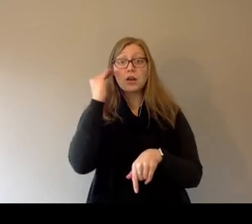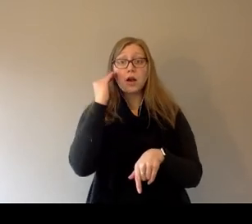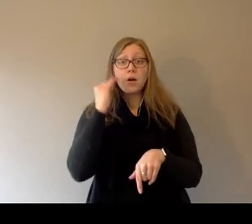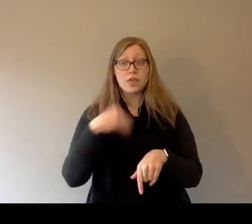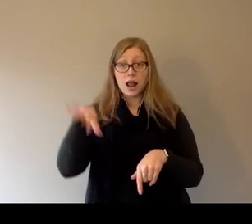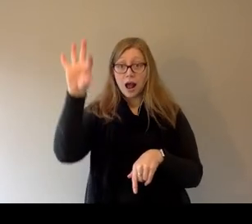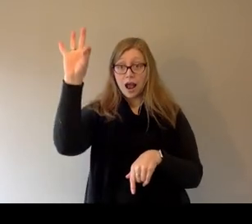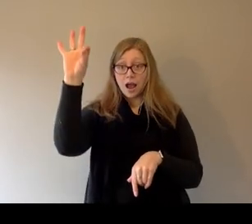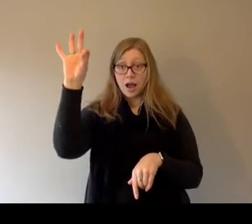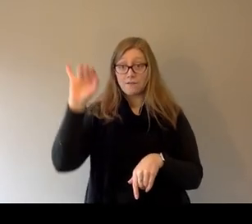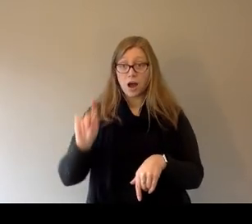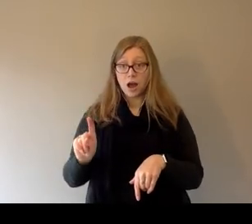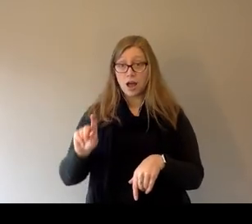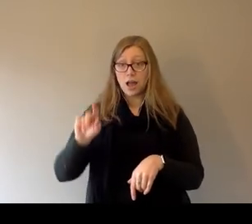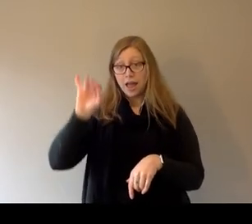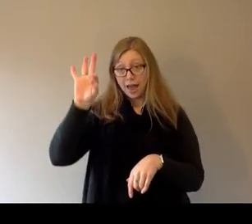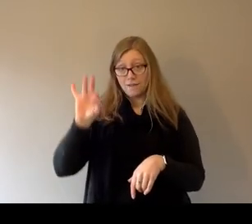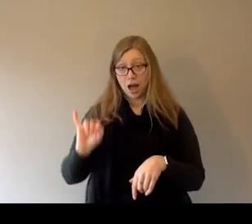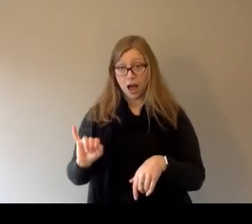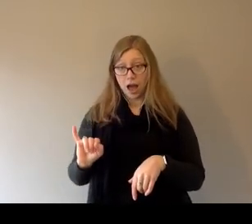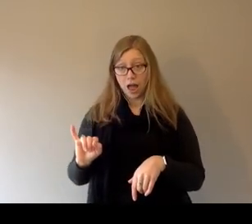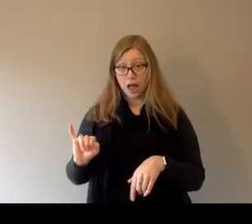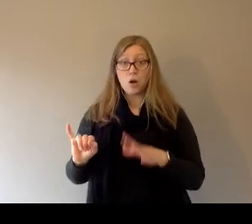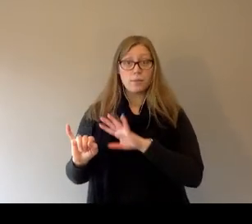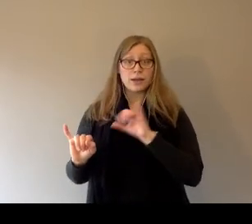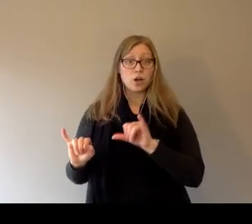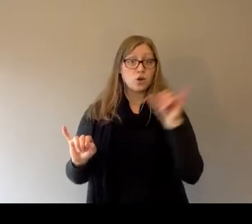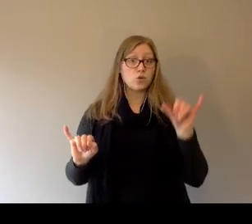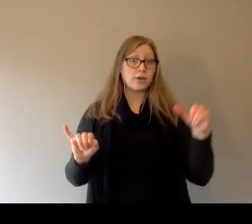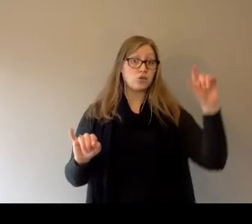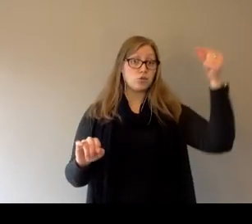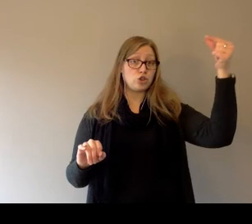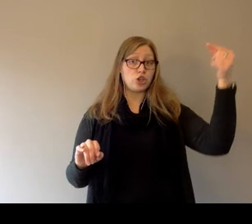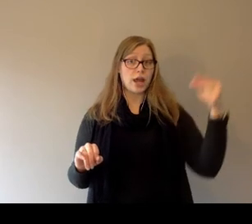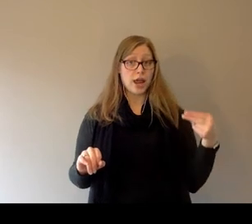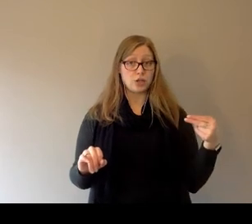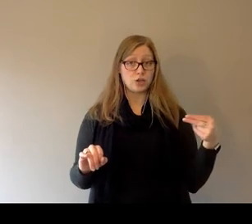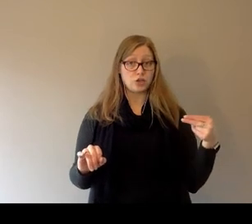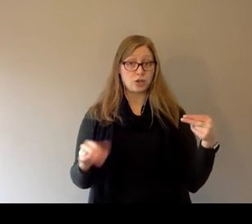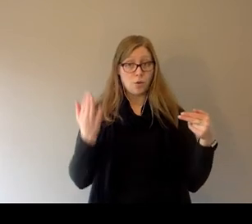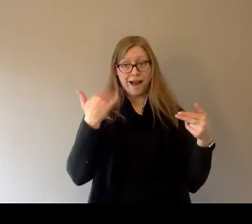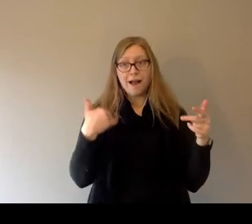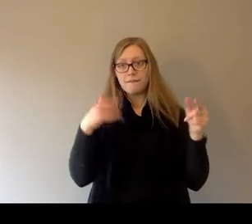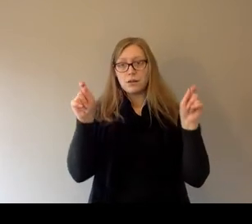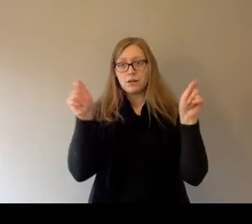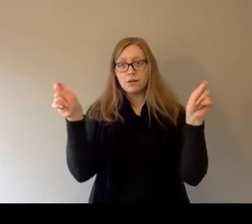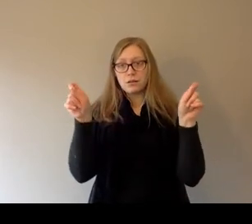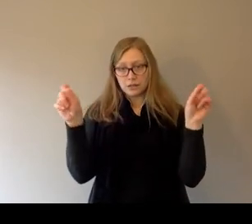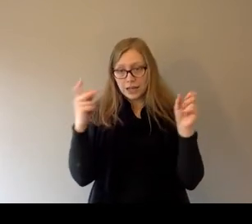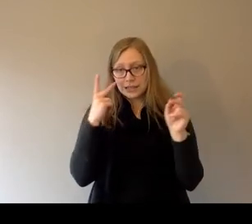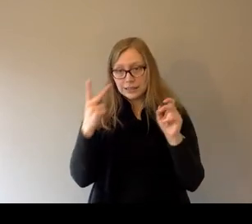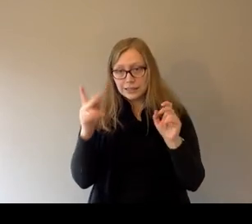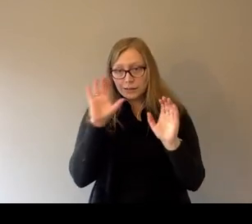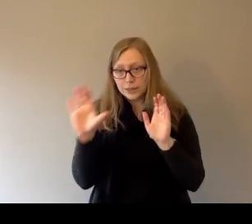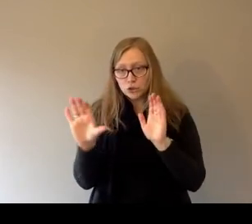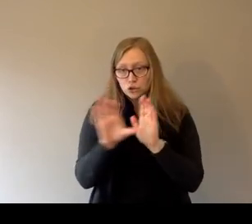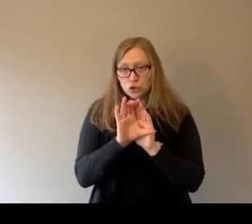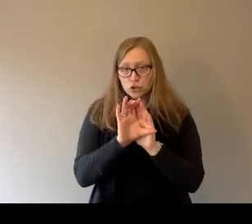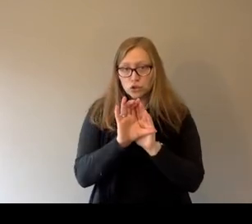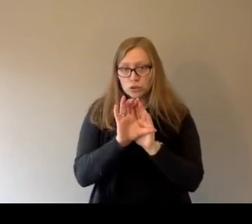FI, the side FI, is going to be congruent to side GH because you can see on the picture that this